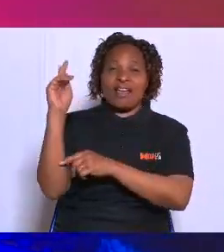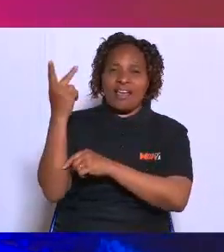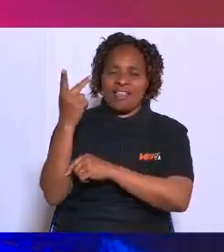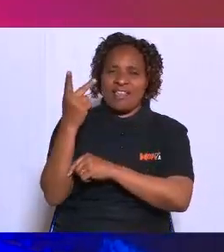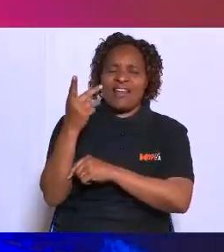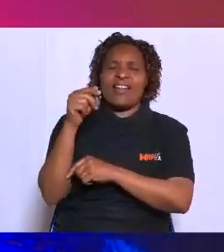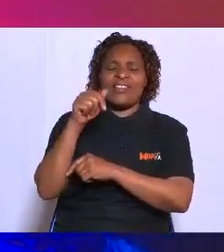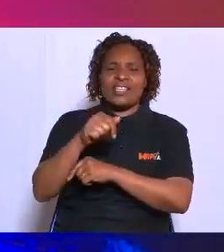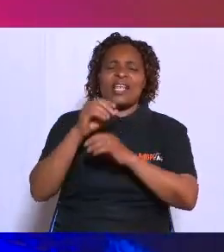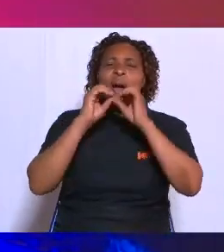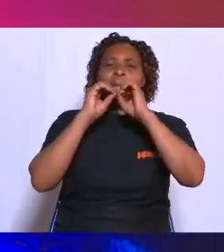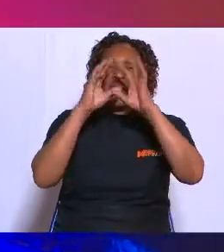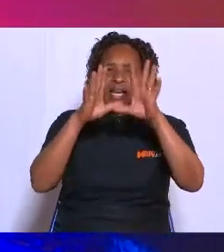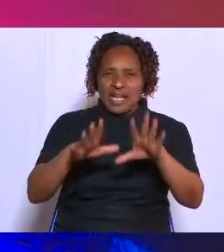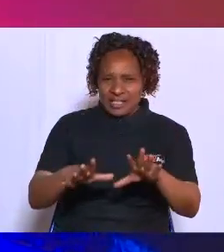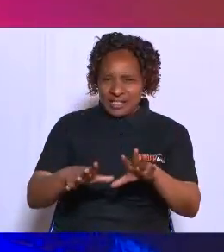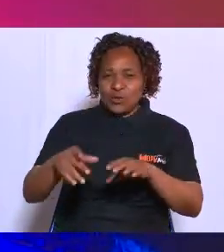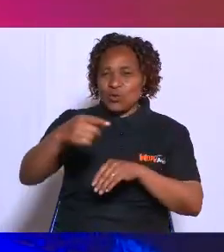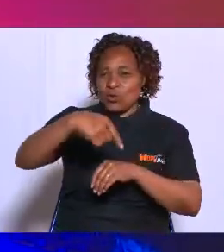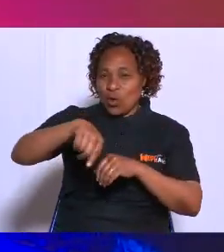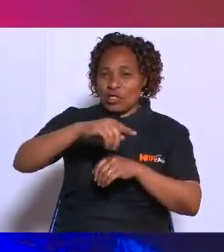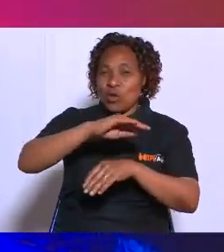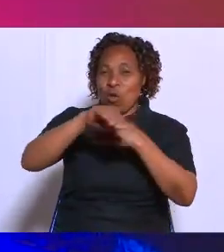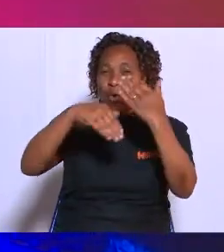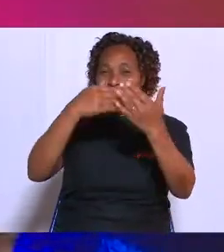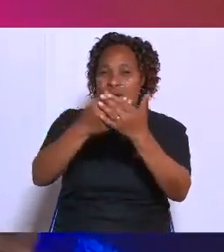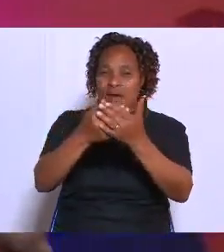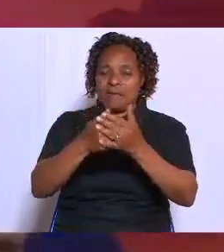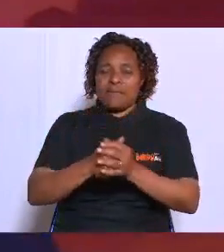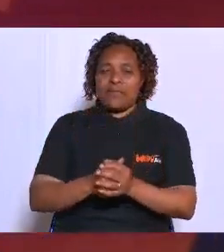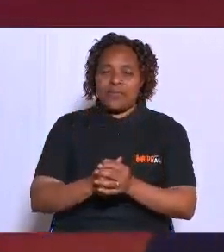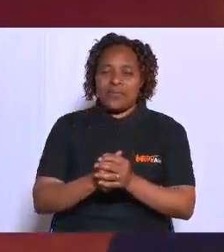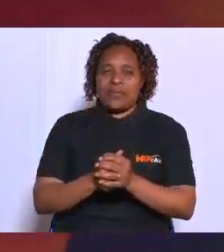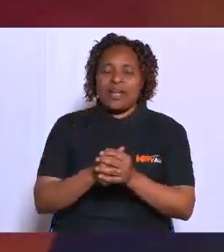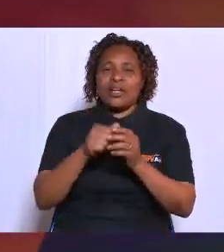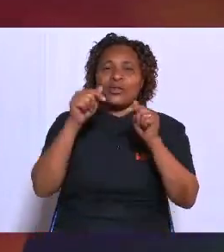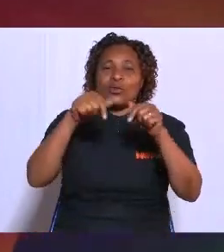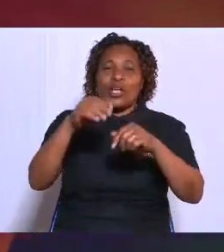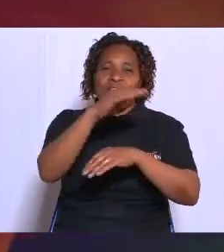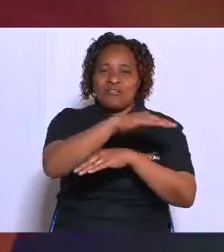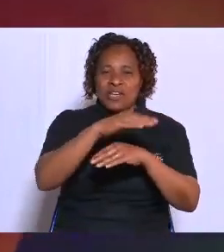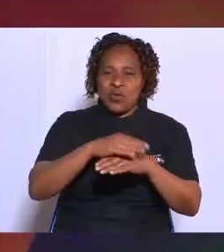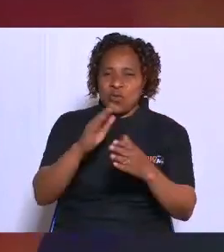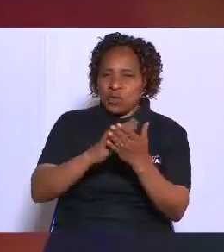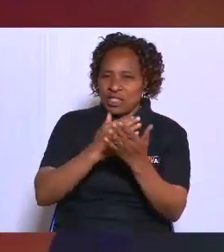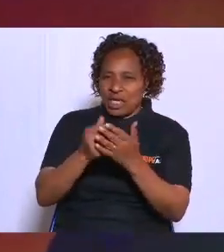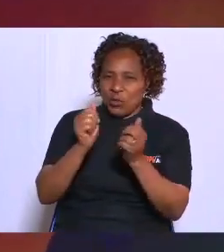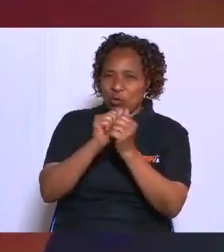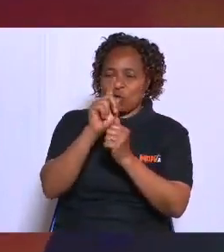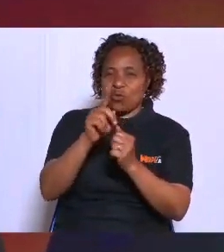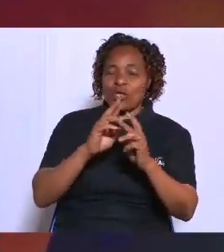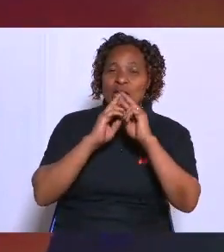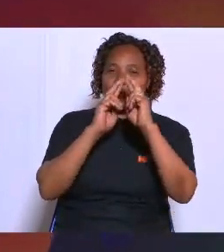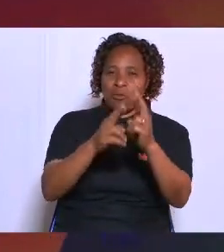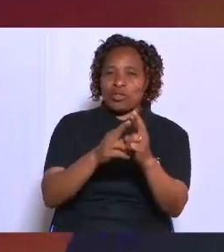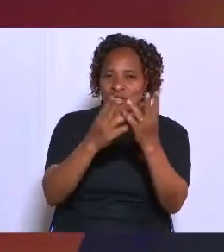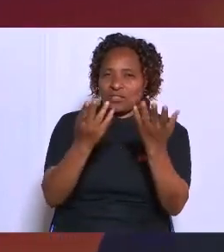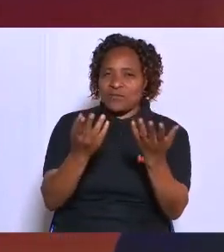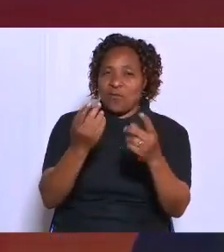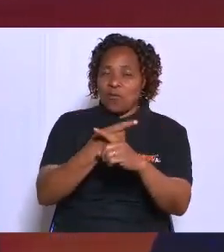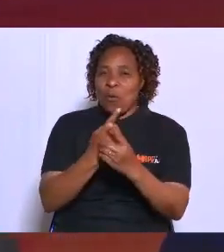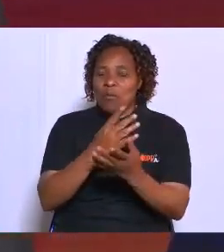just such a blessing to all of us each evening we share with you reports from through